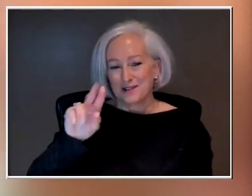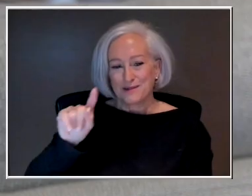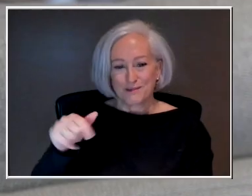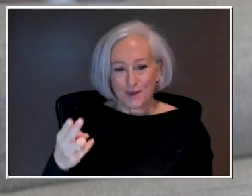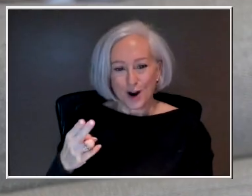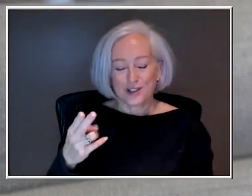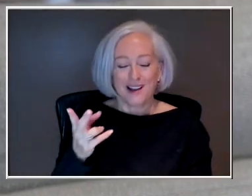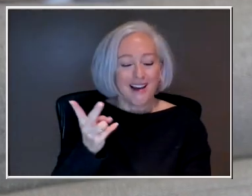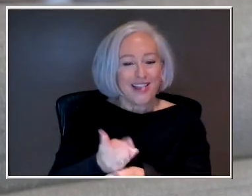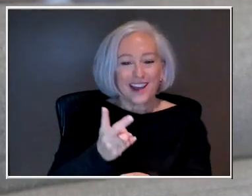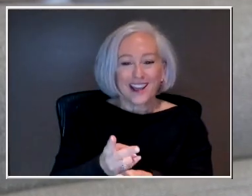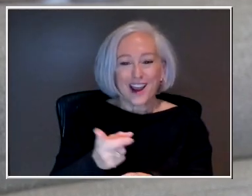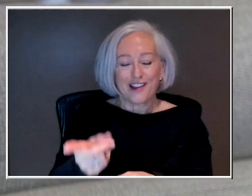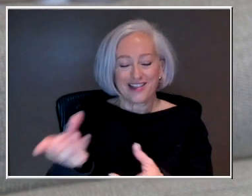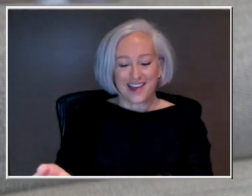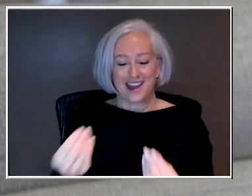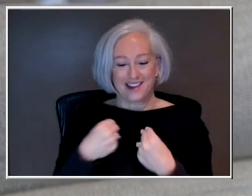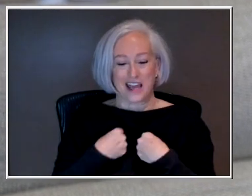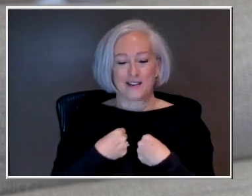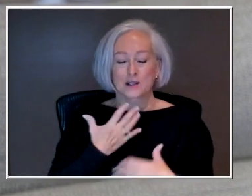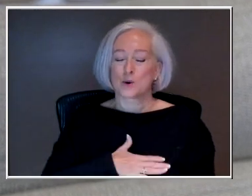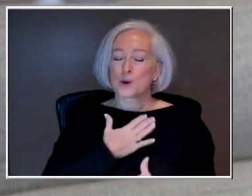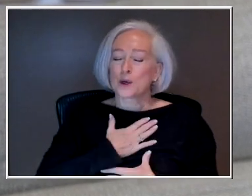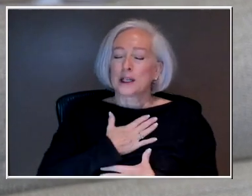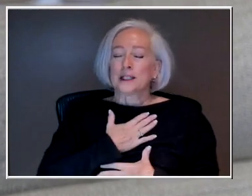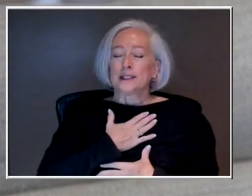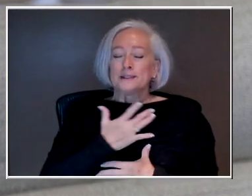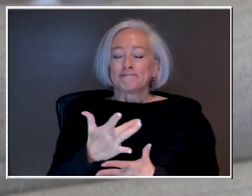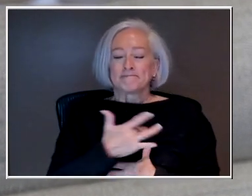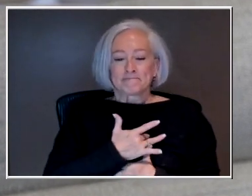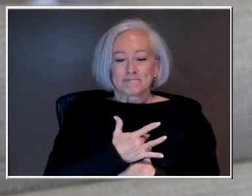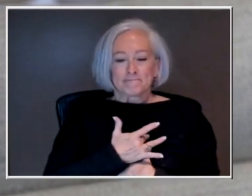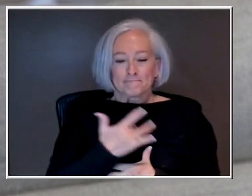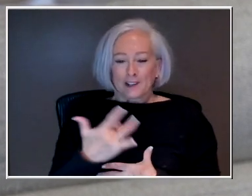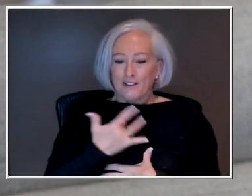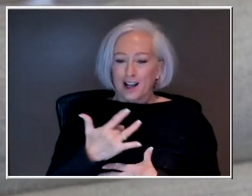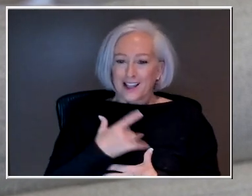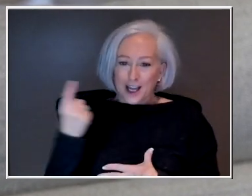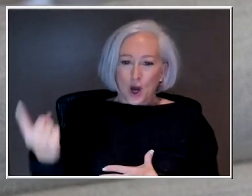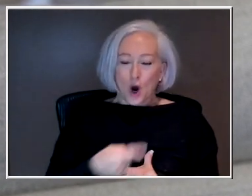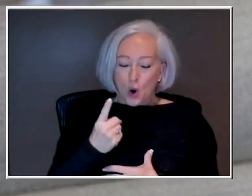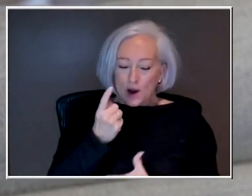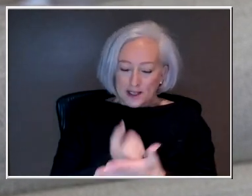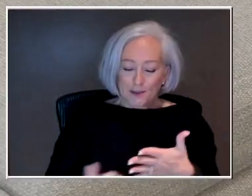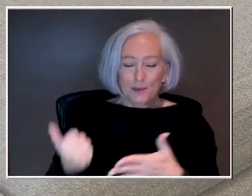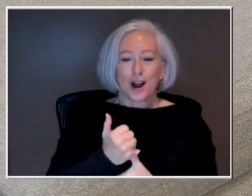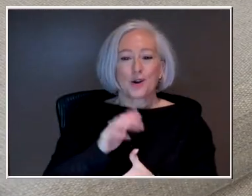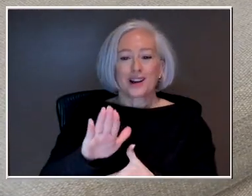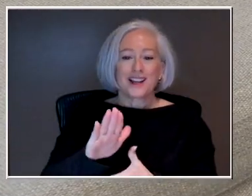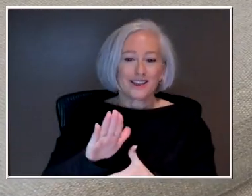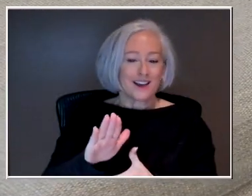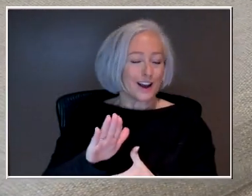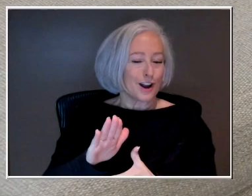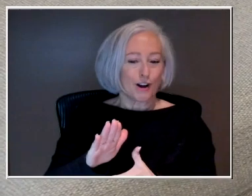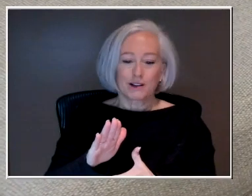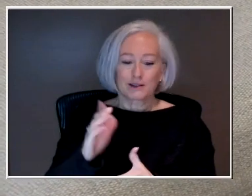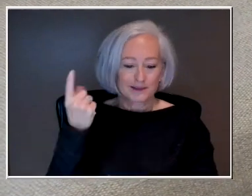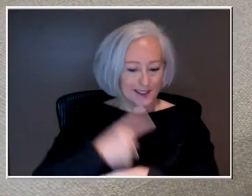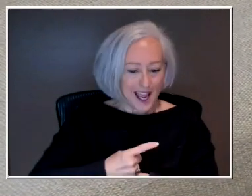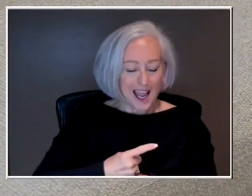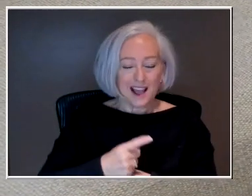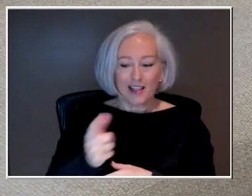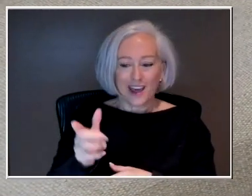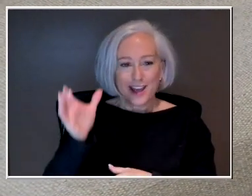emotional because I just always felt like we were such a priority. I always felt like we were heard.